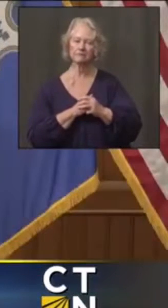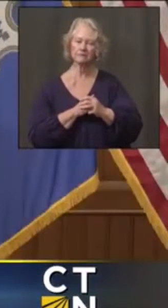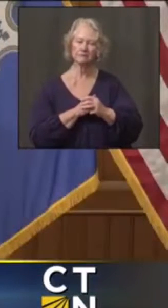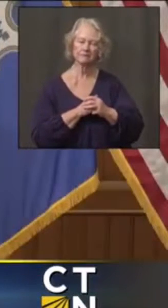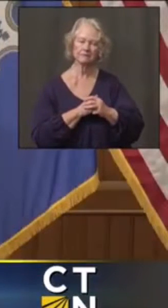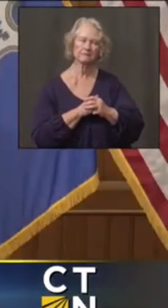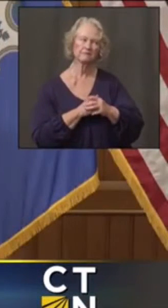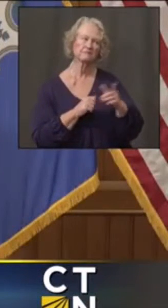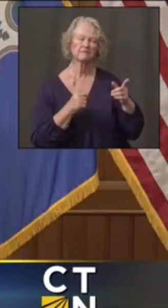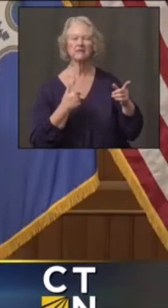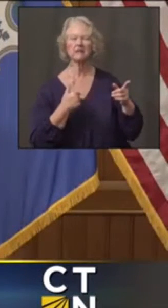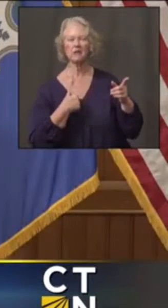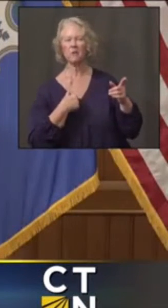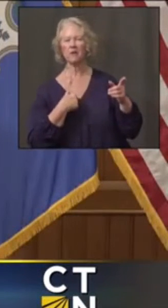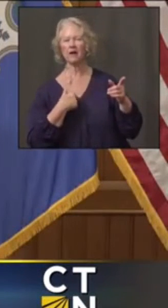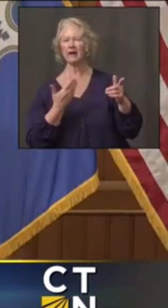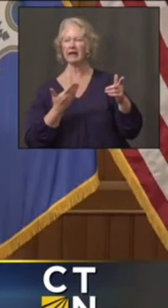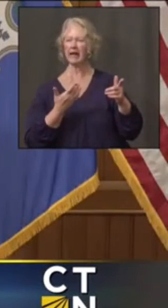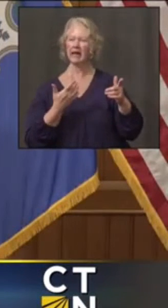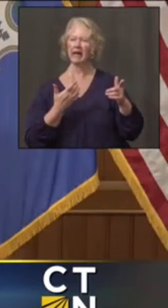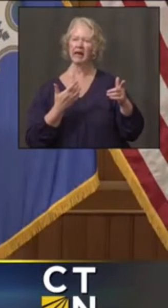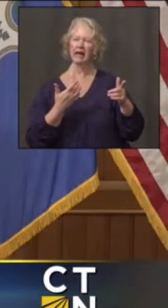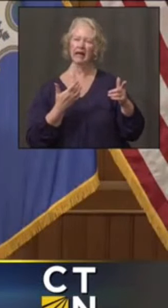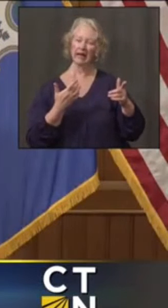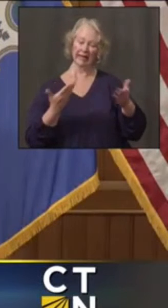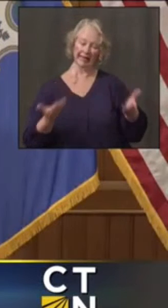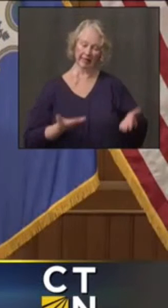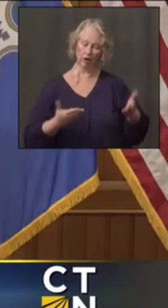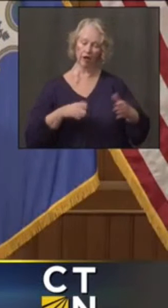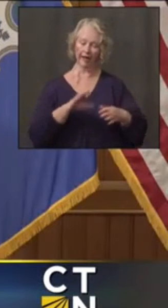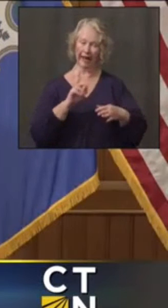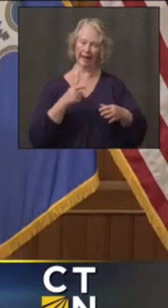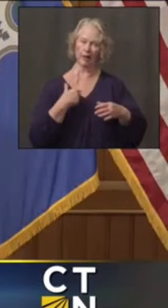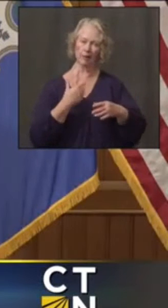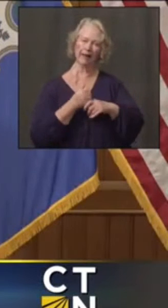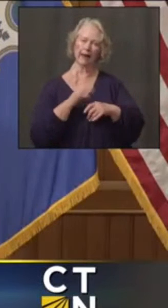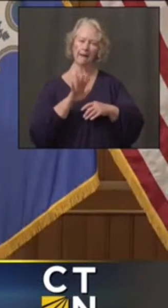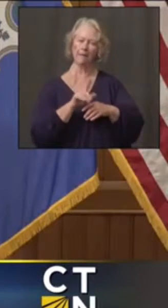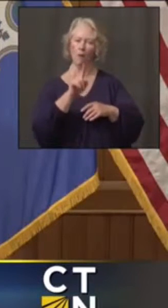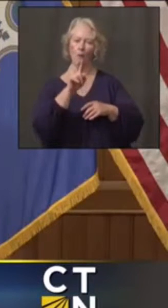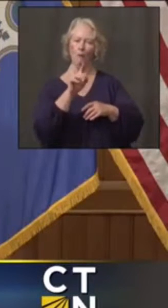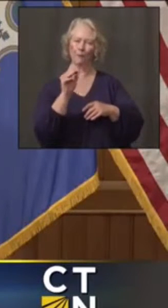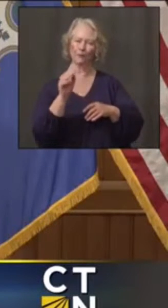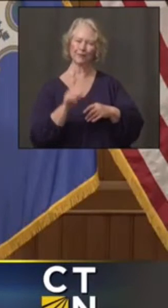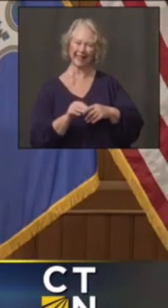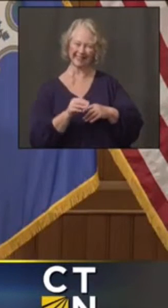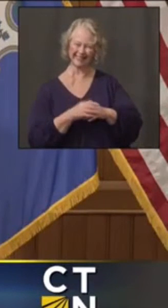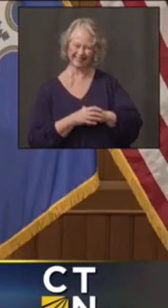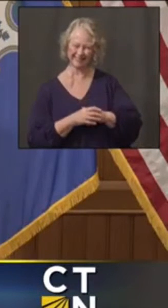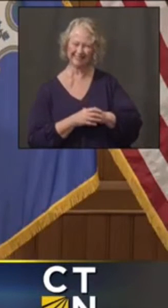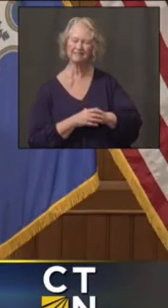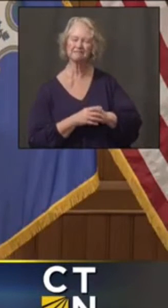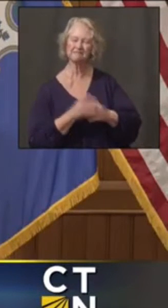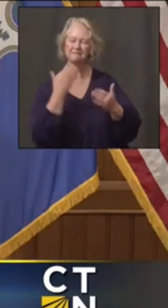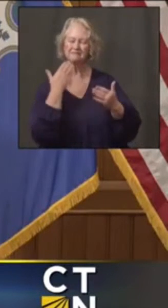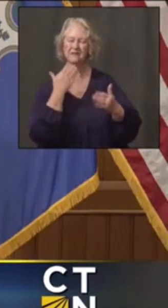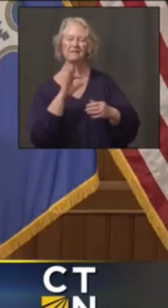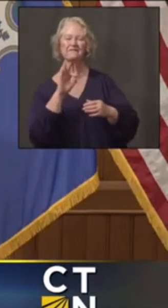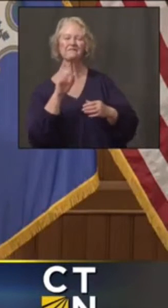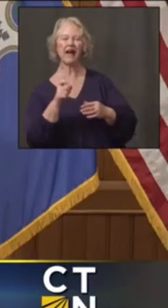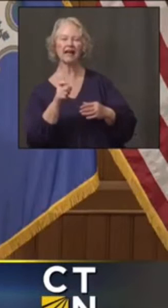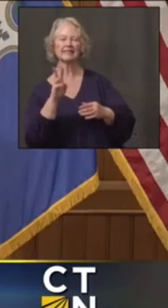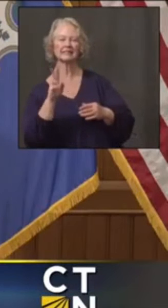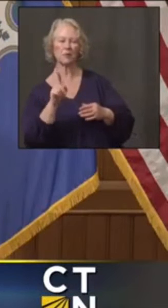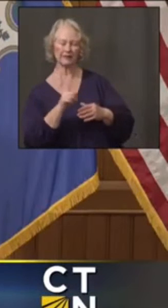We usually get about 1% of the total if you're doing the math in your head. All right, thank you. Fox 61.